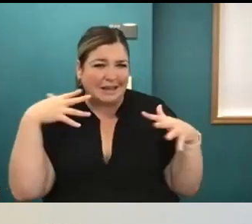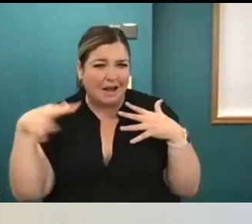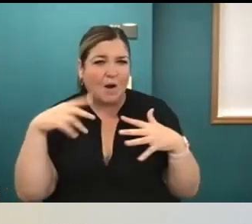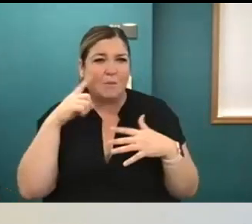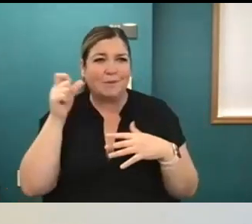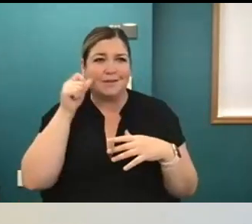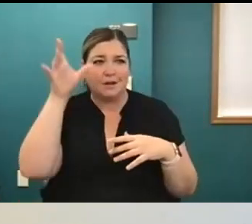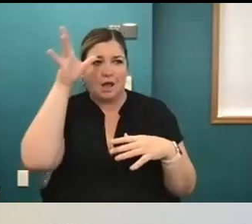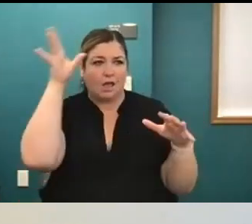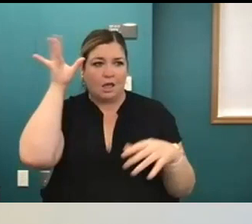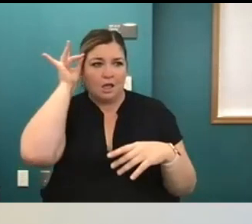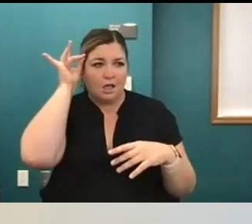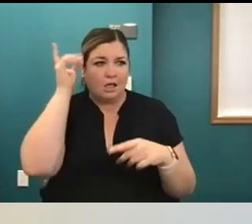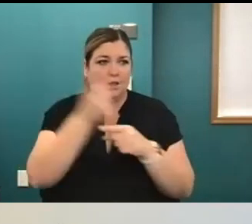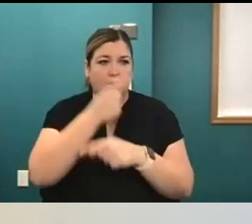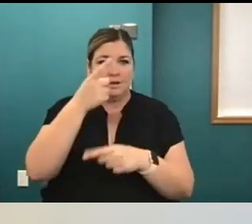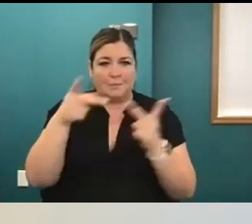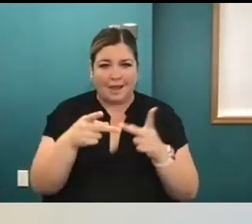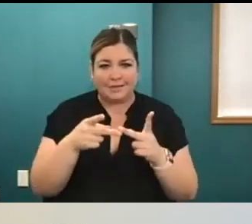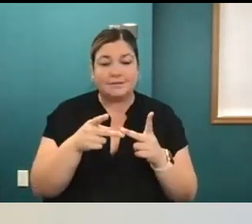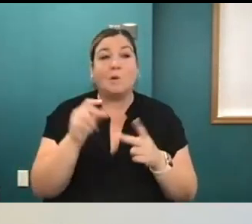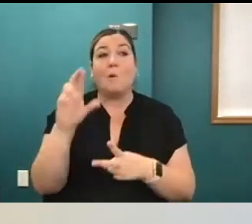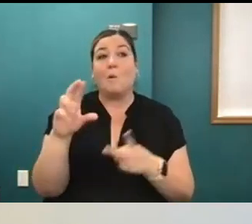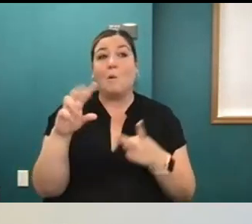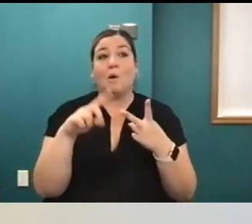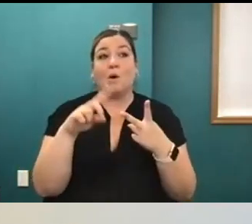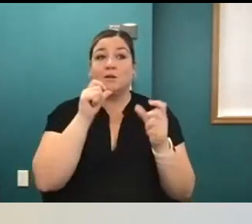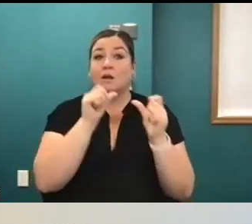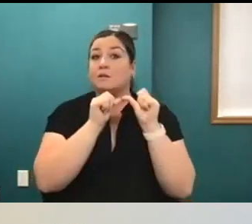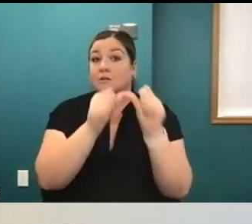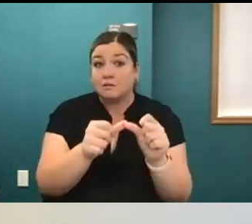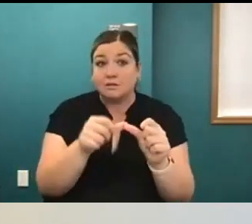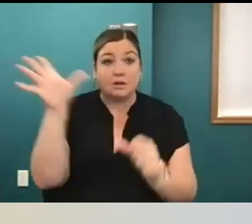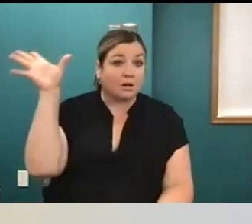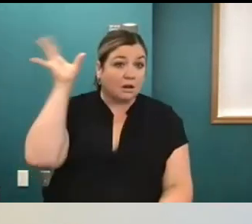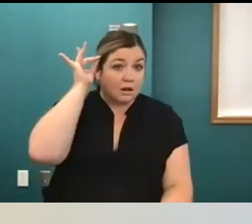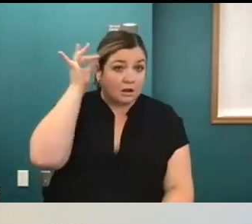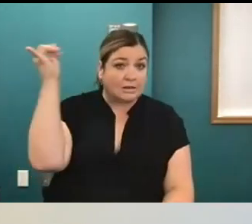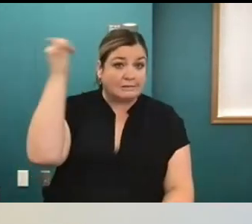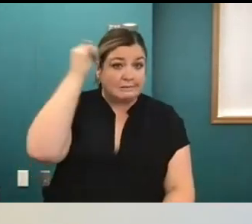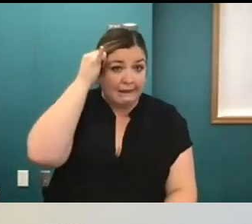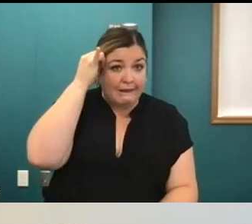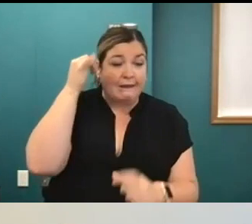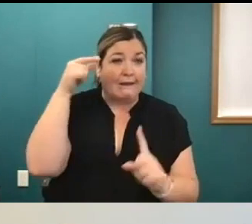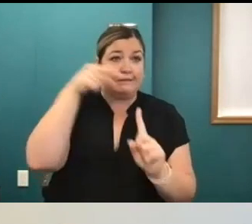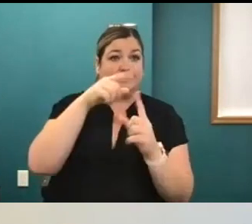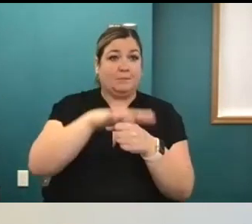device re-amplifying itself. Additionally, if it doesn't maintain a fairly tight contact with the skin and a certain pressure